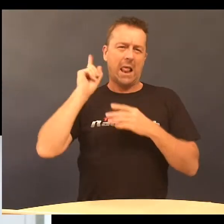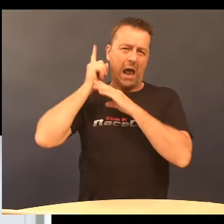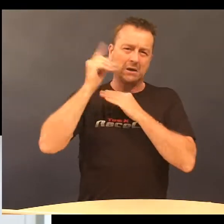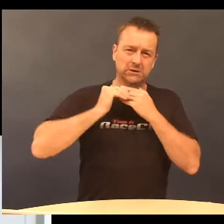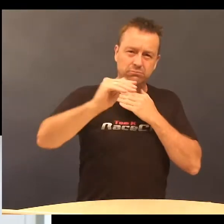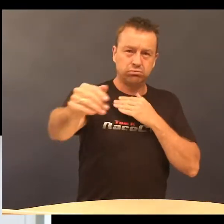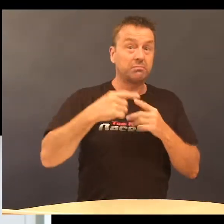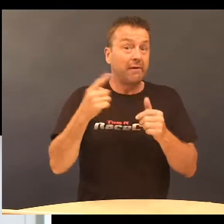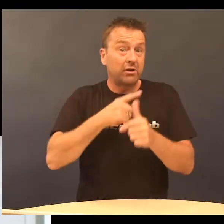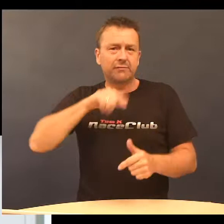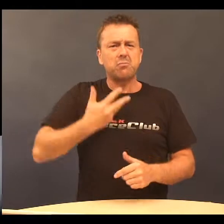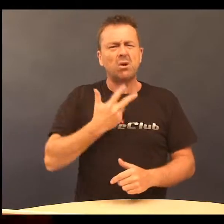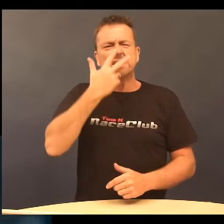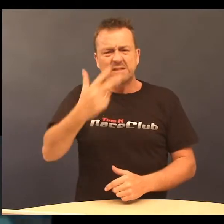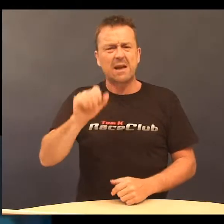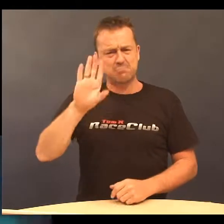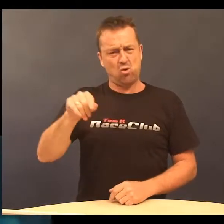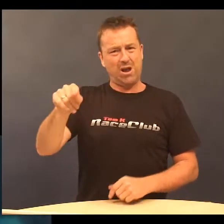notion of aerodynamics with Pierre.